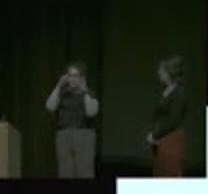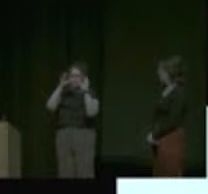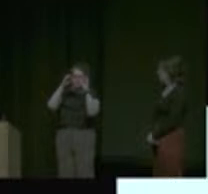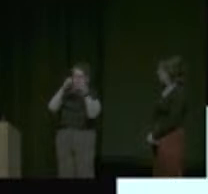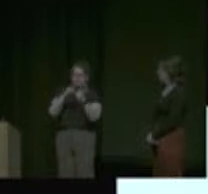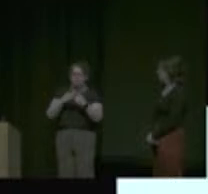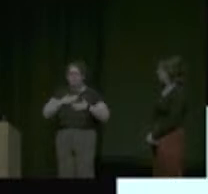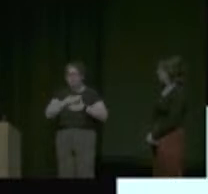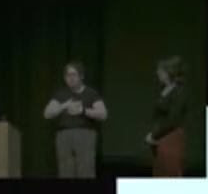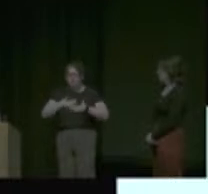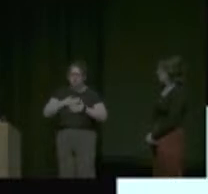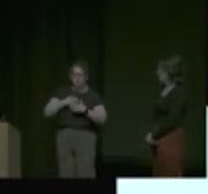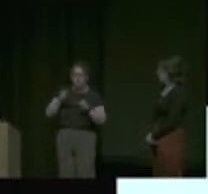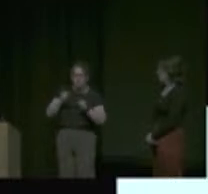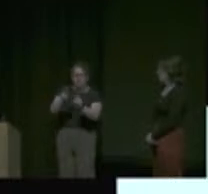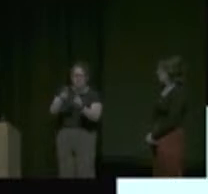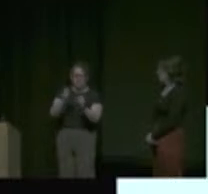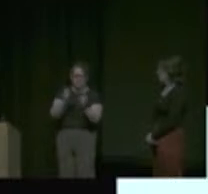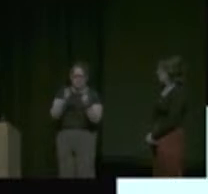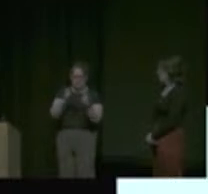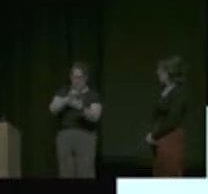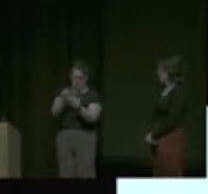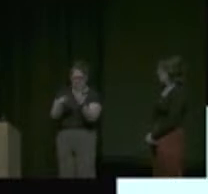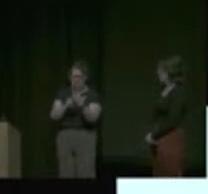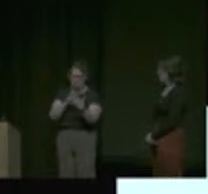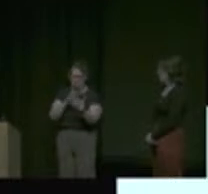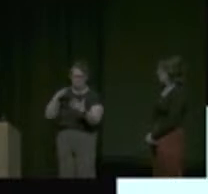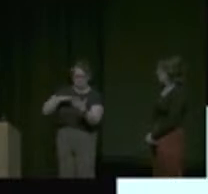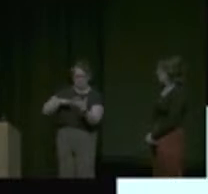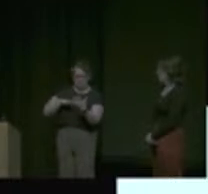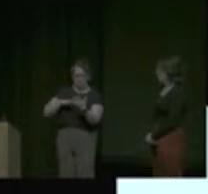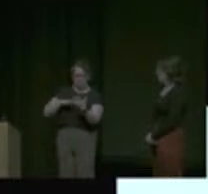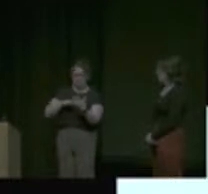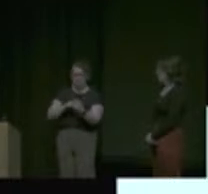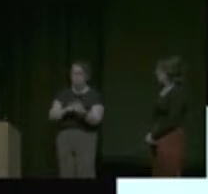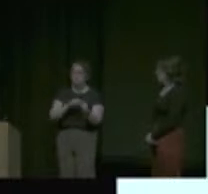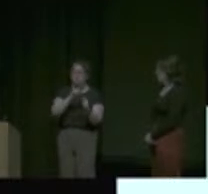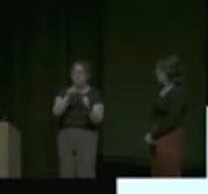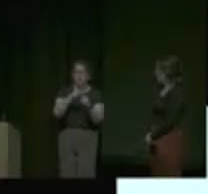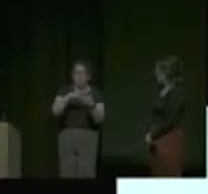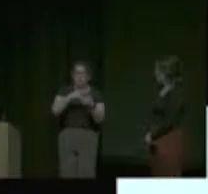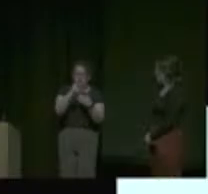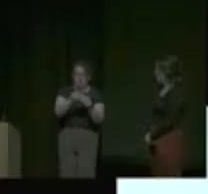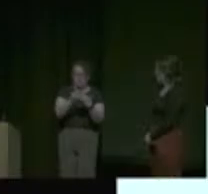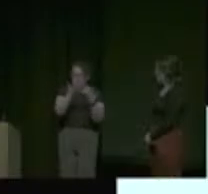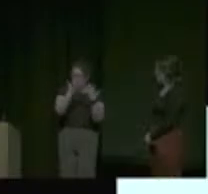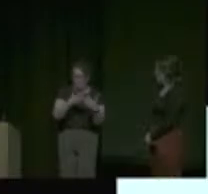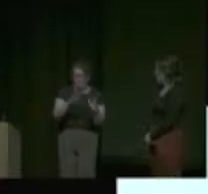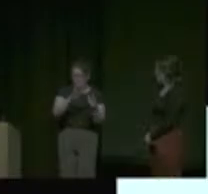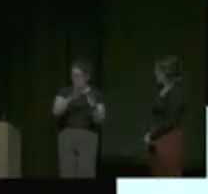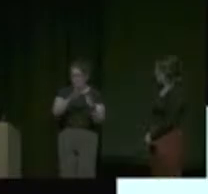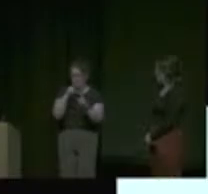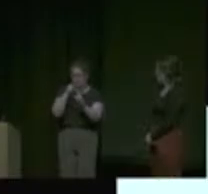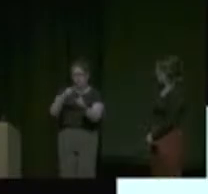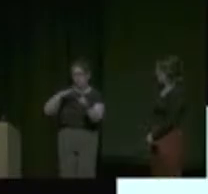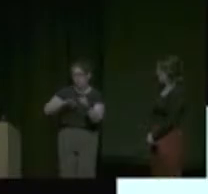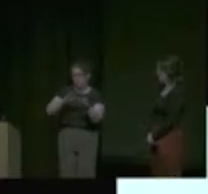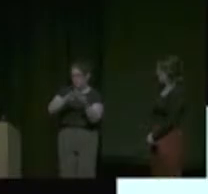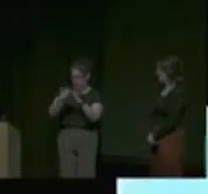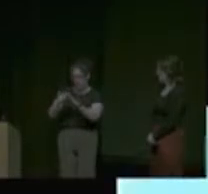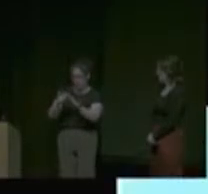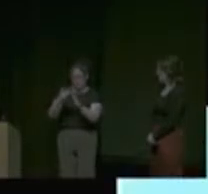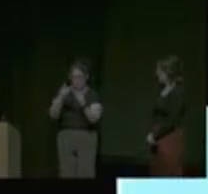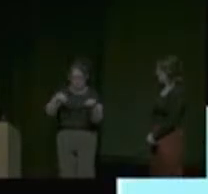opportunities. The point is that these projects, once implemented, are here to benefit the community.